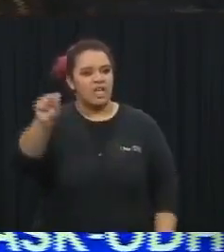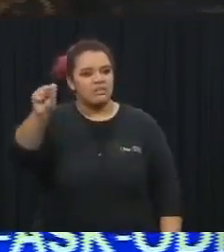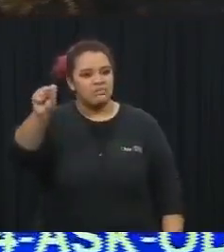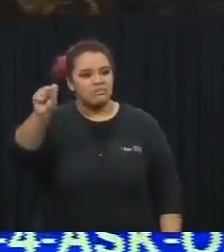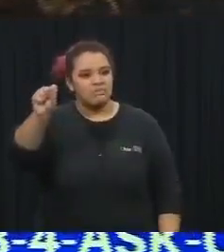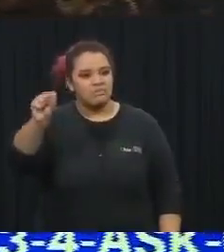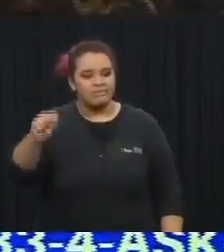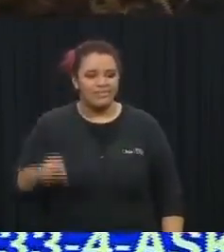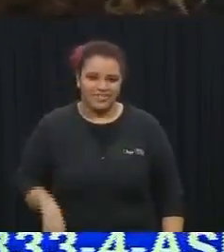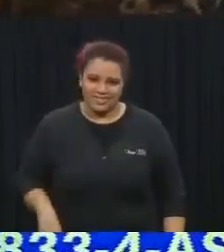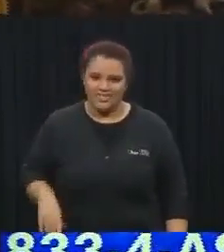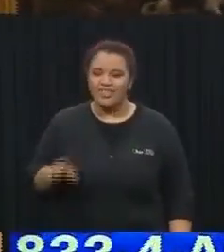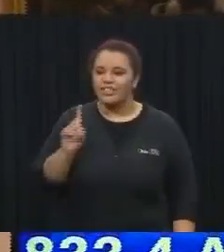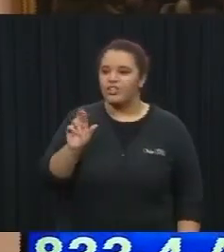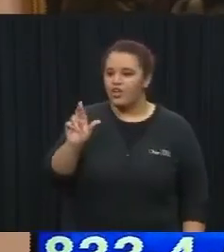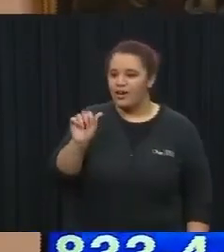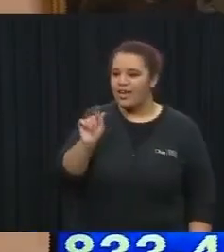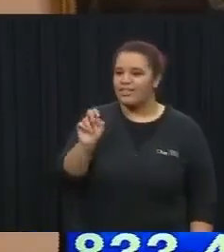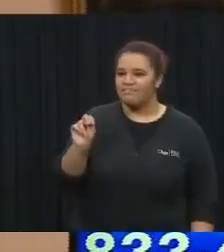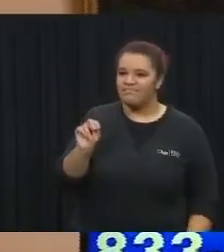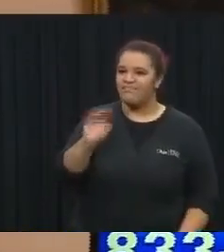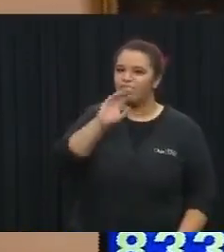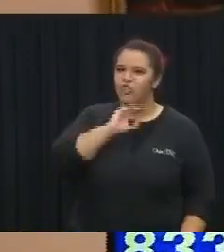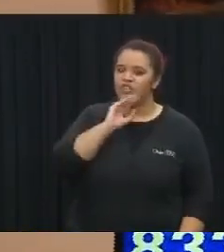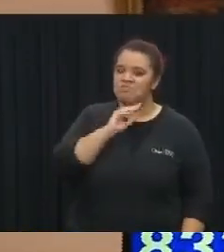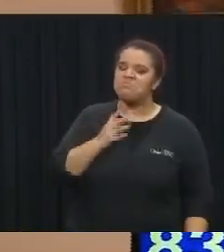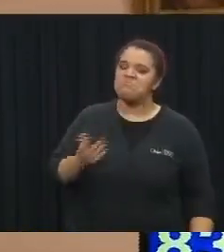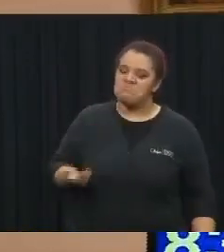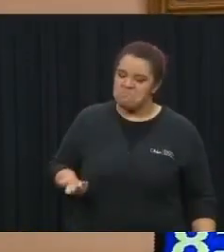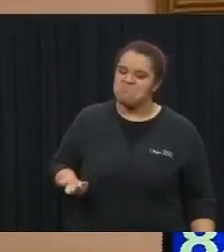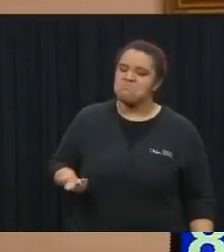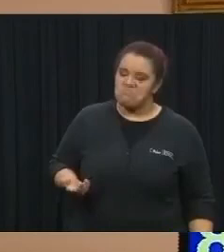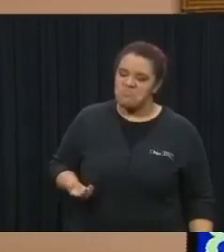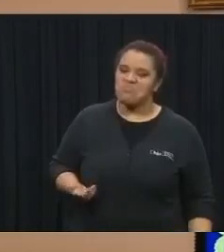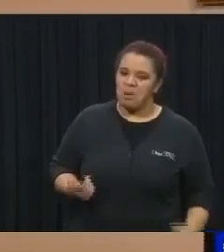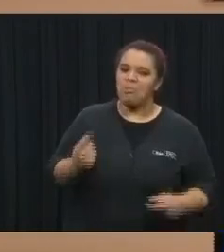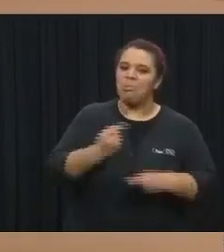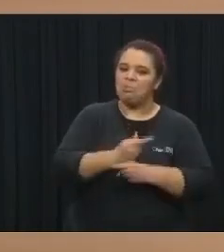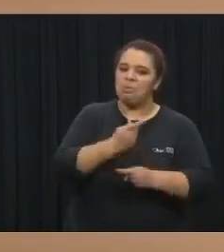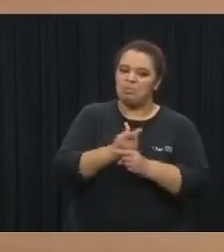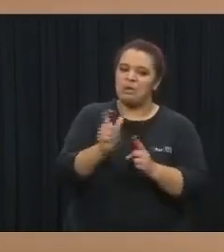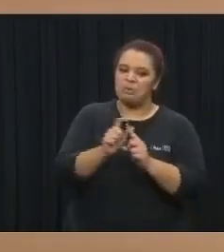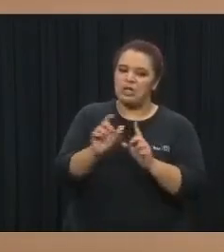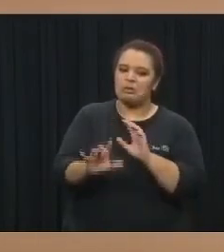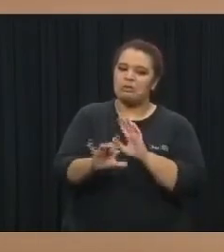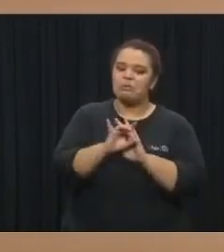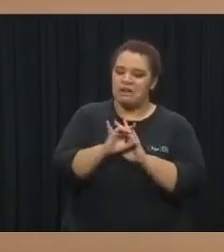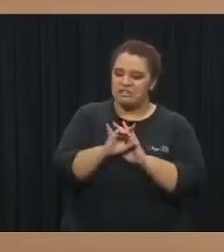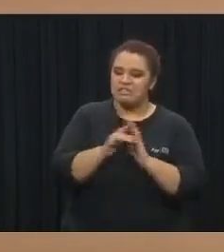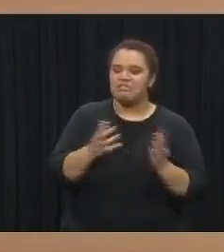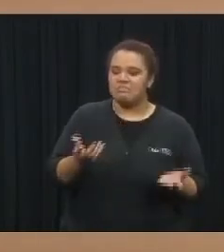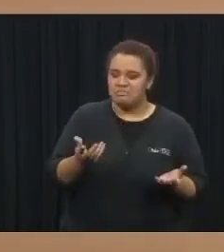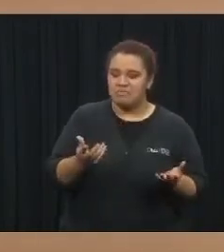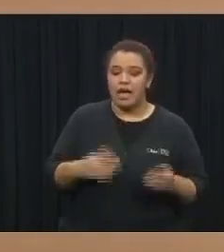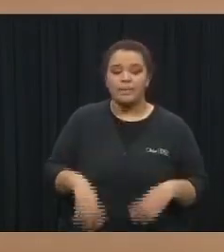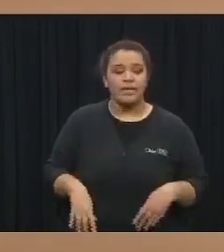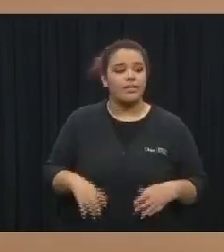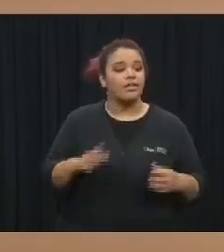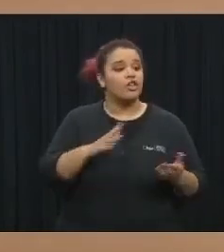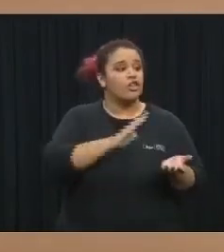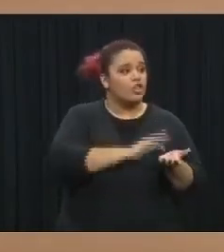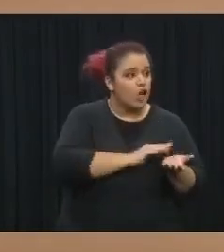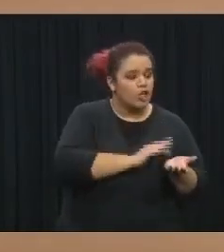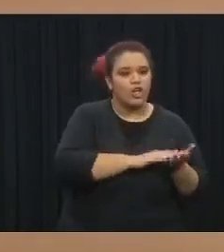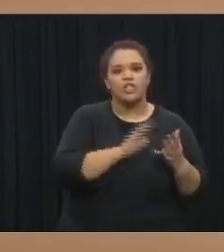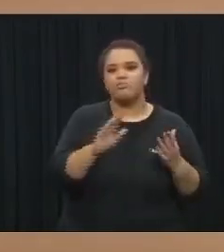Frustrated would be the polite word. It's very frustrating, and that's why I can really empathize with the providers out there, hospitals themselves, and people at